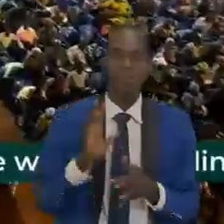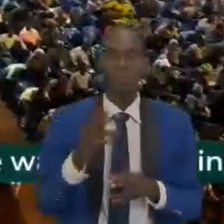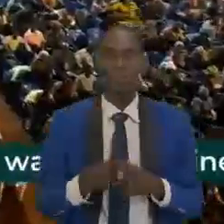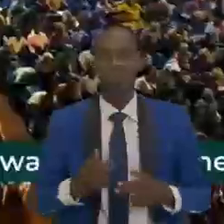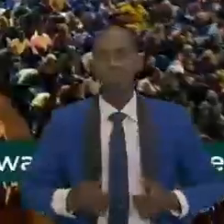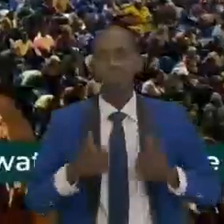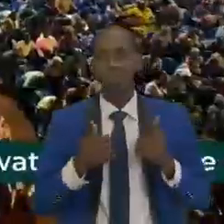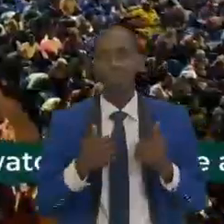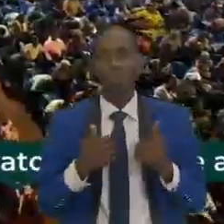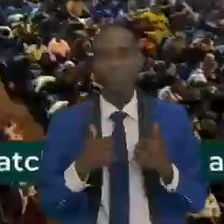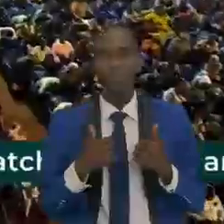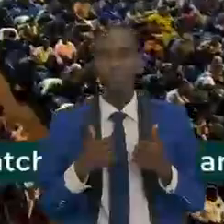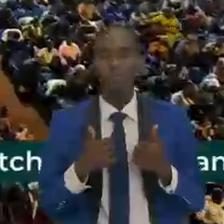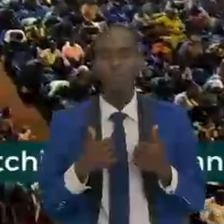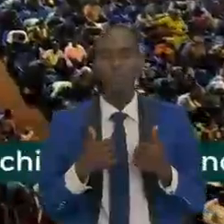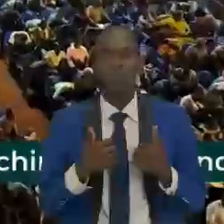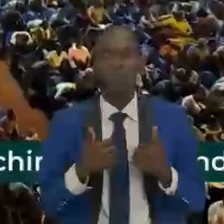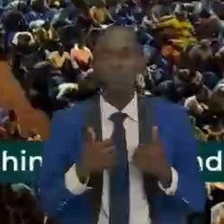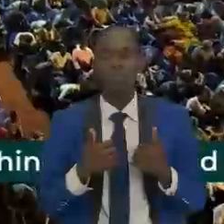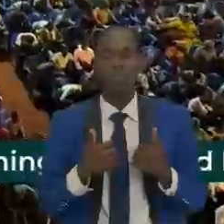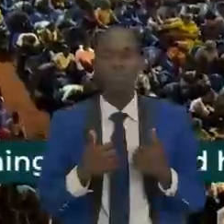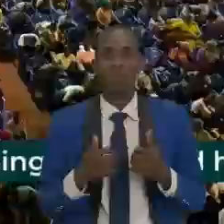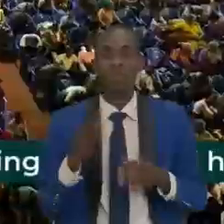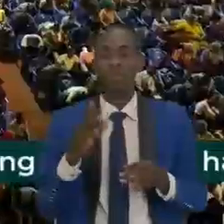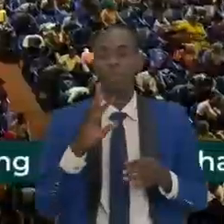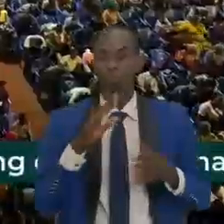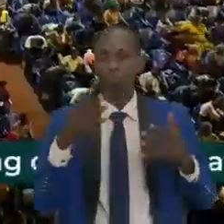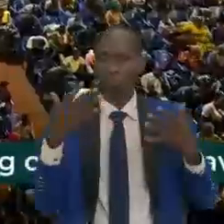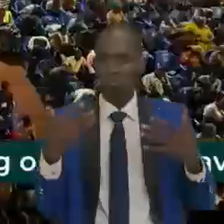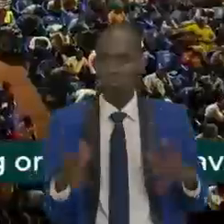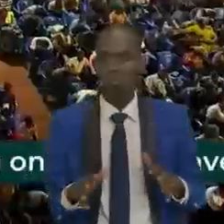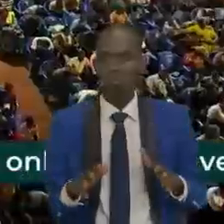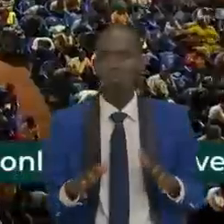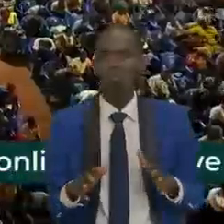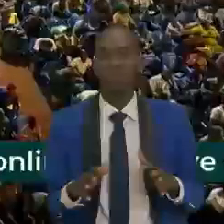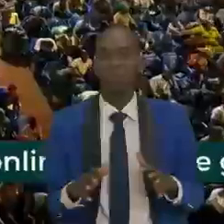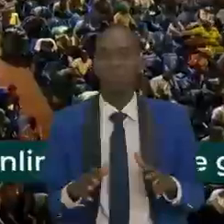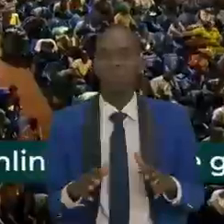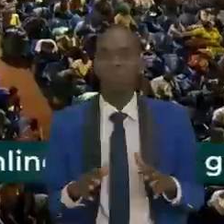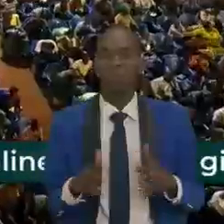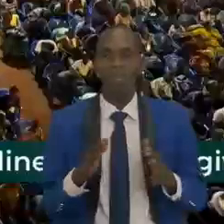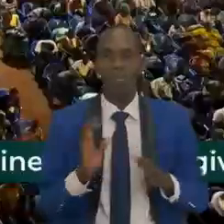Counselors, if you are done, let me know. In front of me.